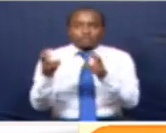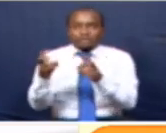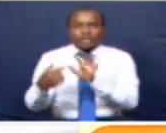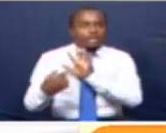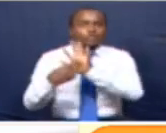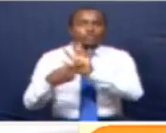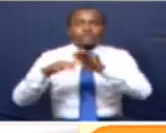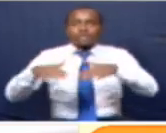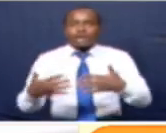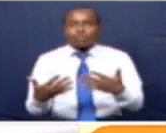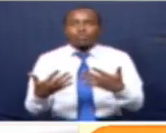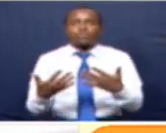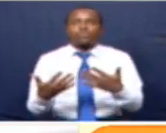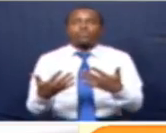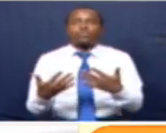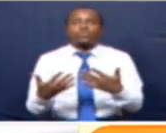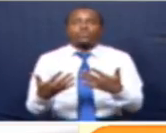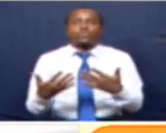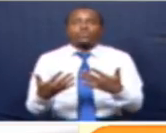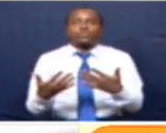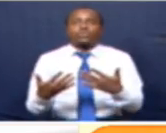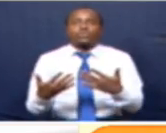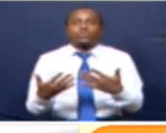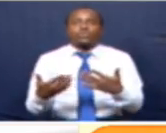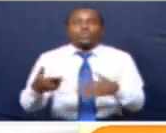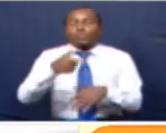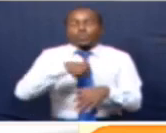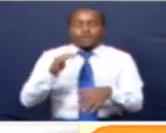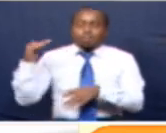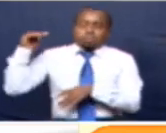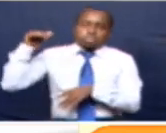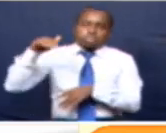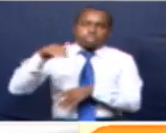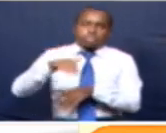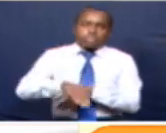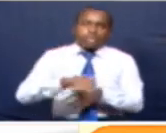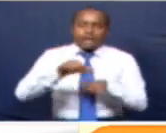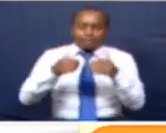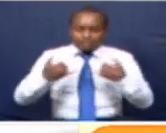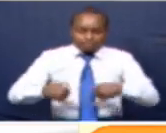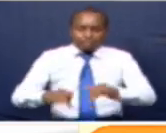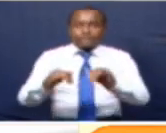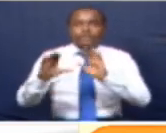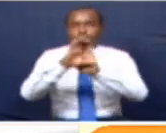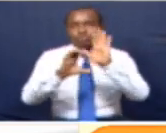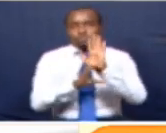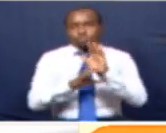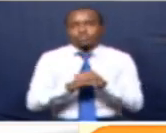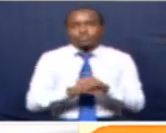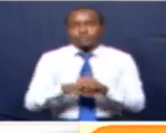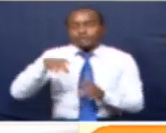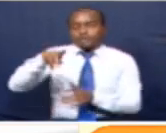demonstrates how much we have deteriorated in terms of implementing this constitution. The penal